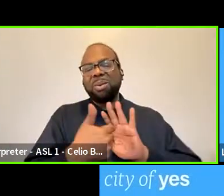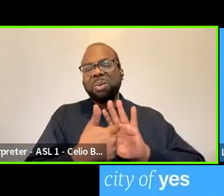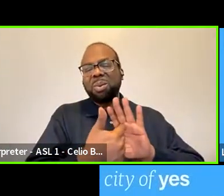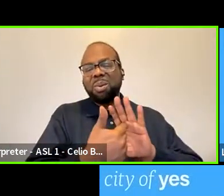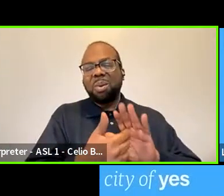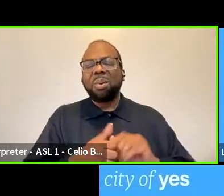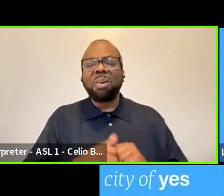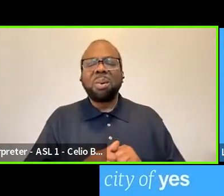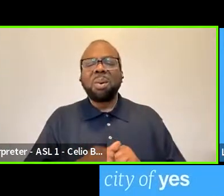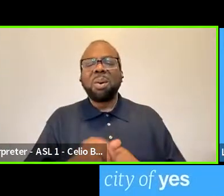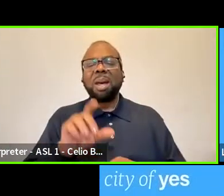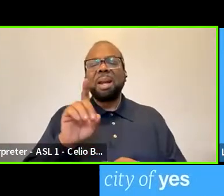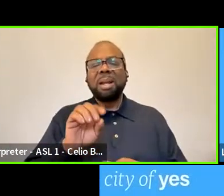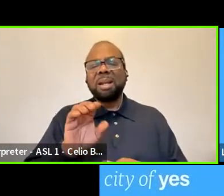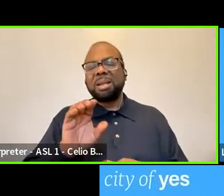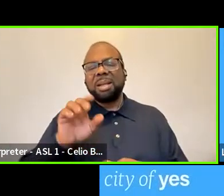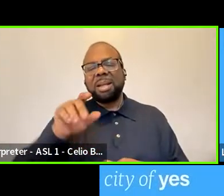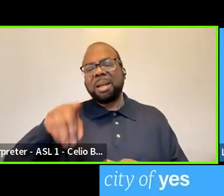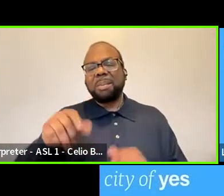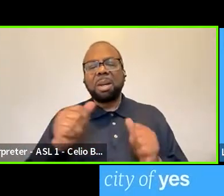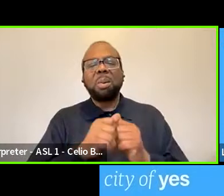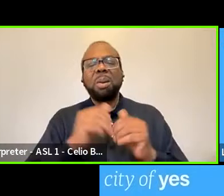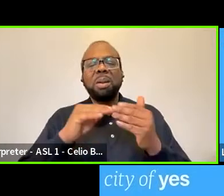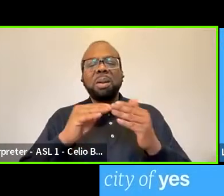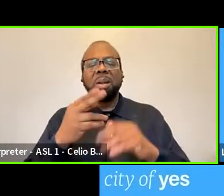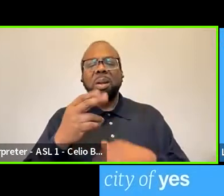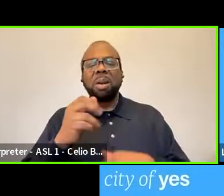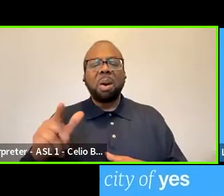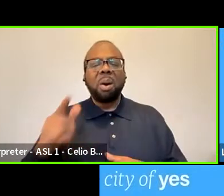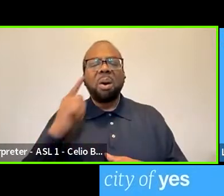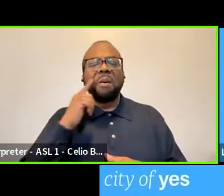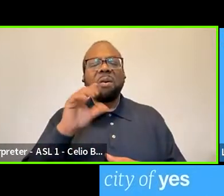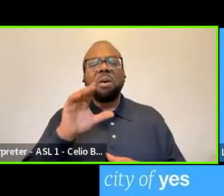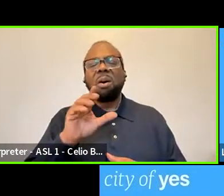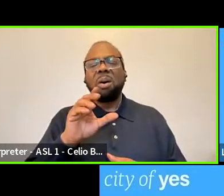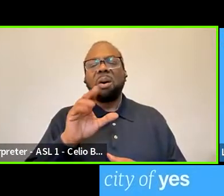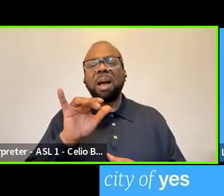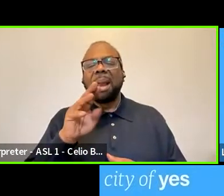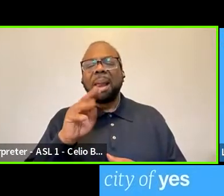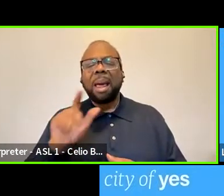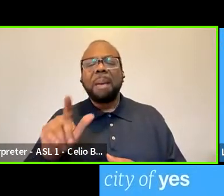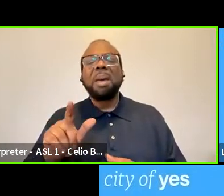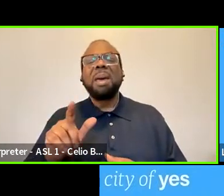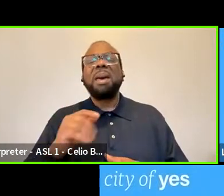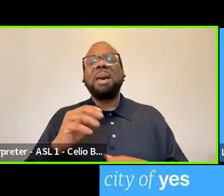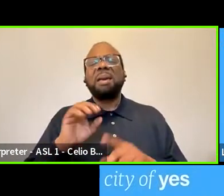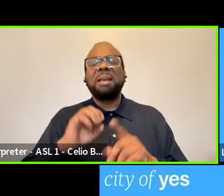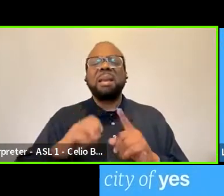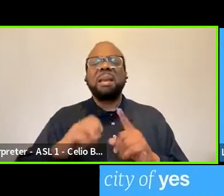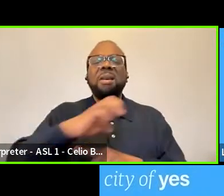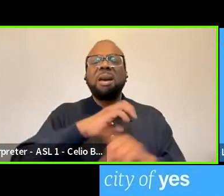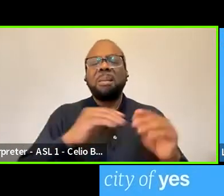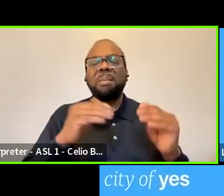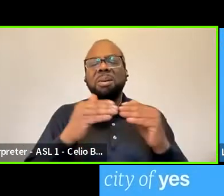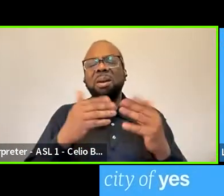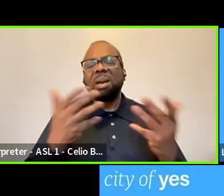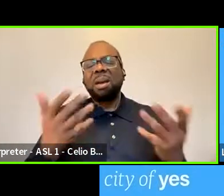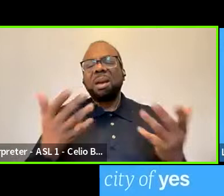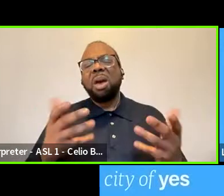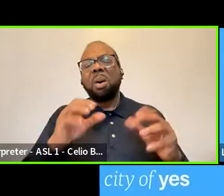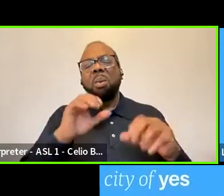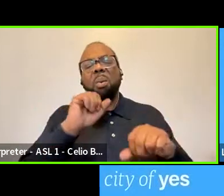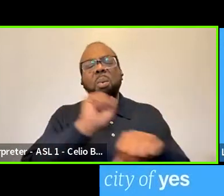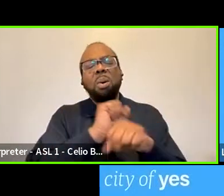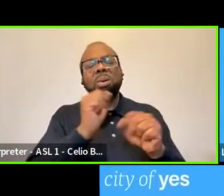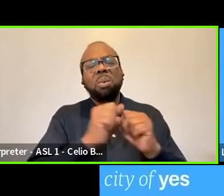So DCP, along with City Hall and the Mayor's Office for Climate and Environmental Justice have convened an interagency working group that includes representatives from the